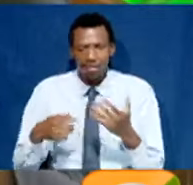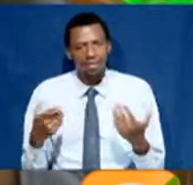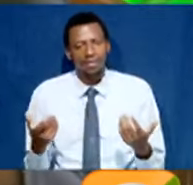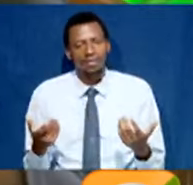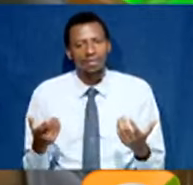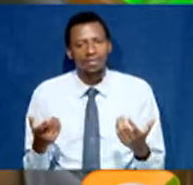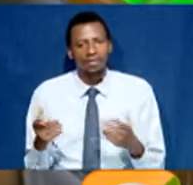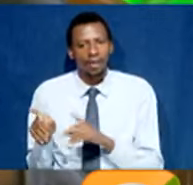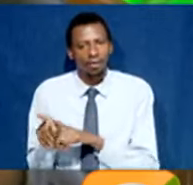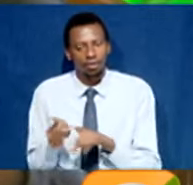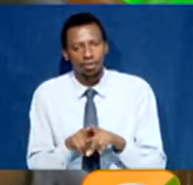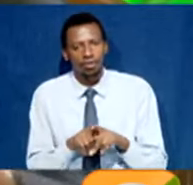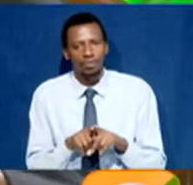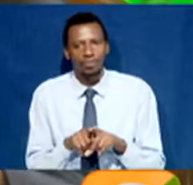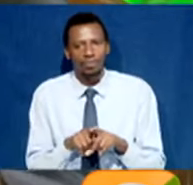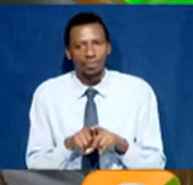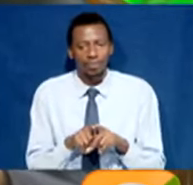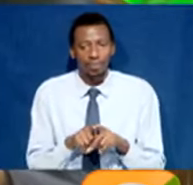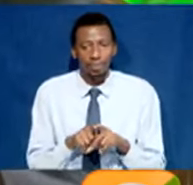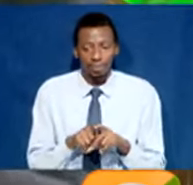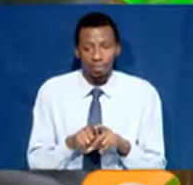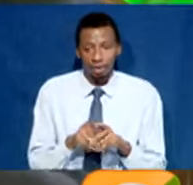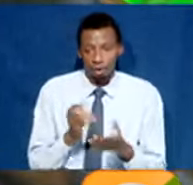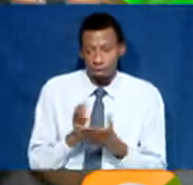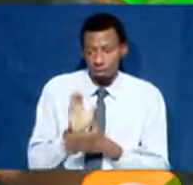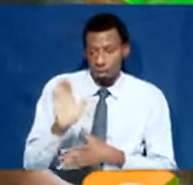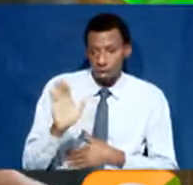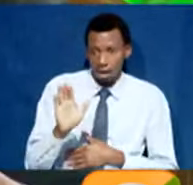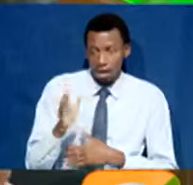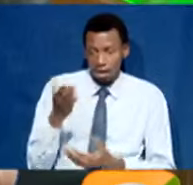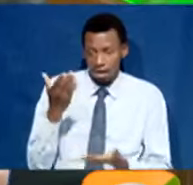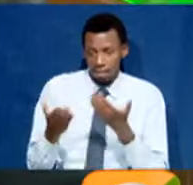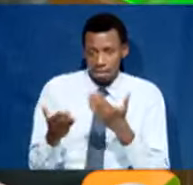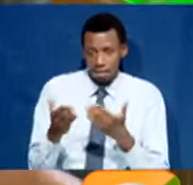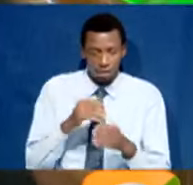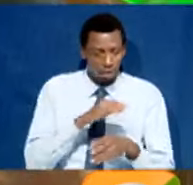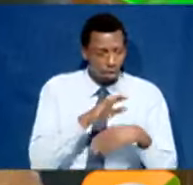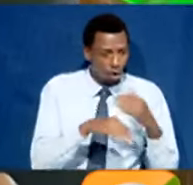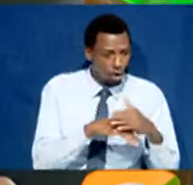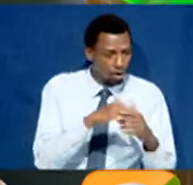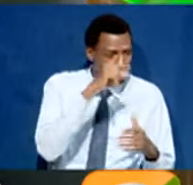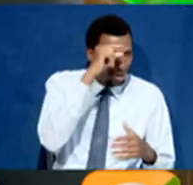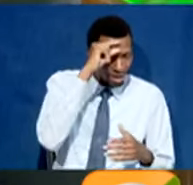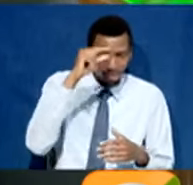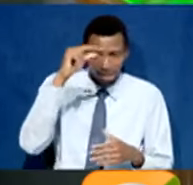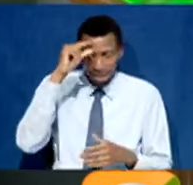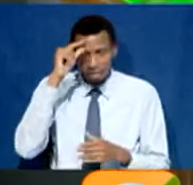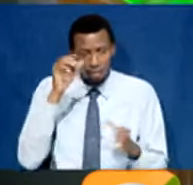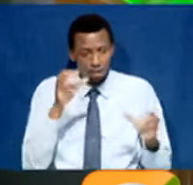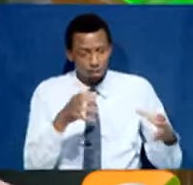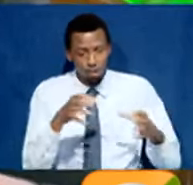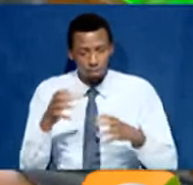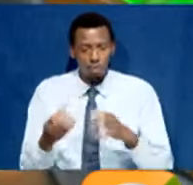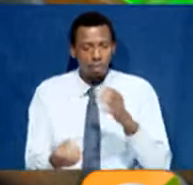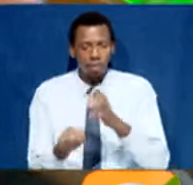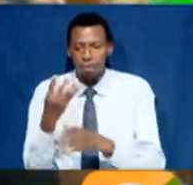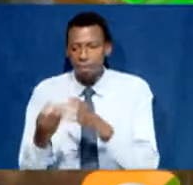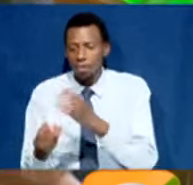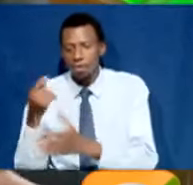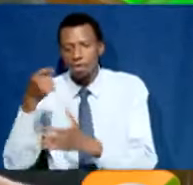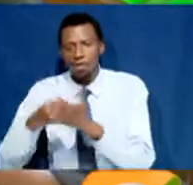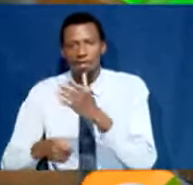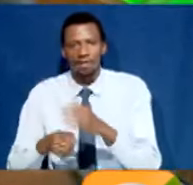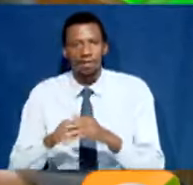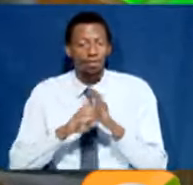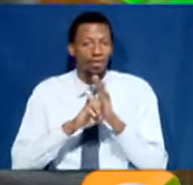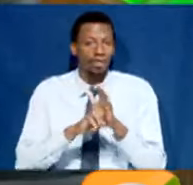And because of that, nearly every government agency is now waking up with taxes. So you find, you know,